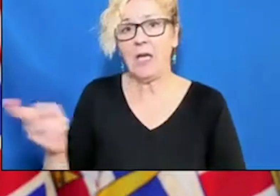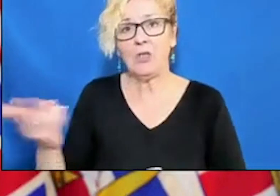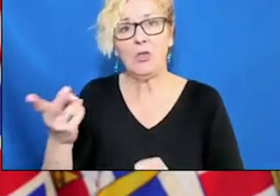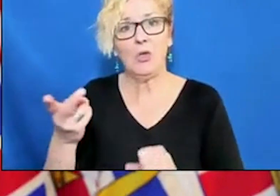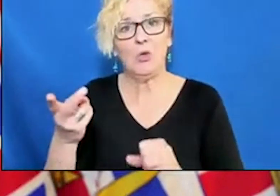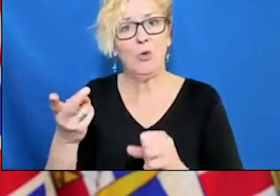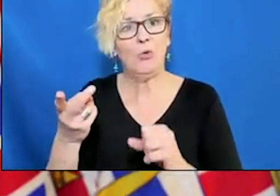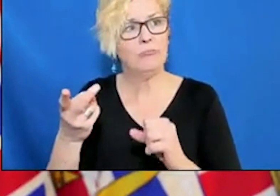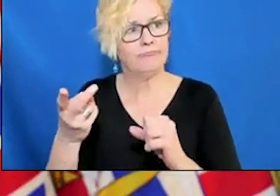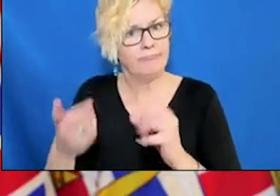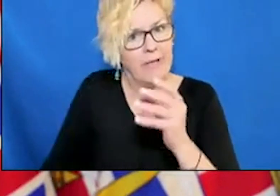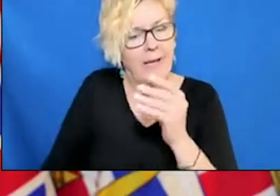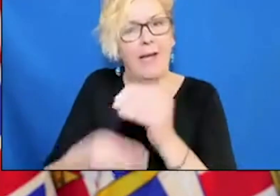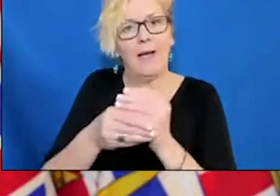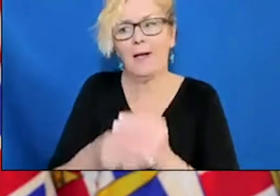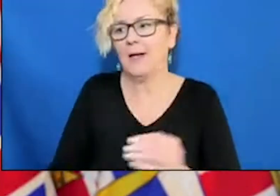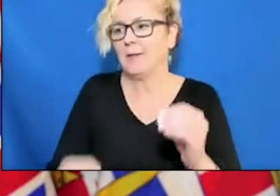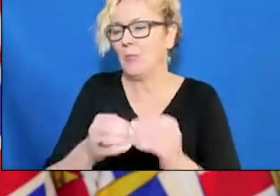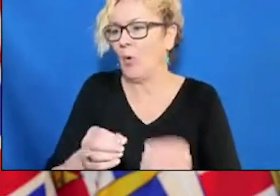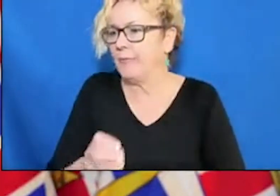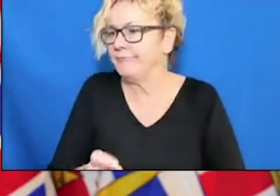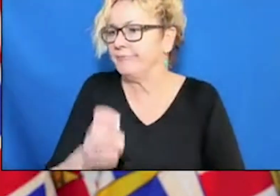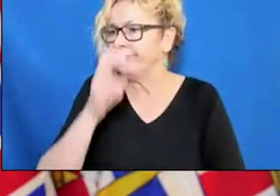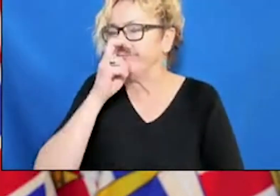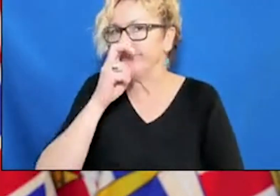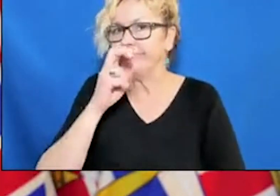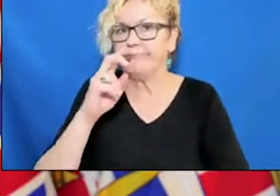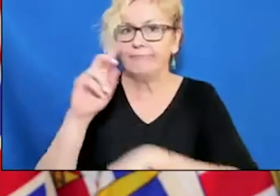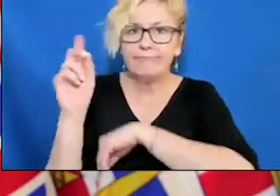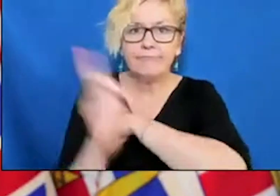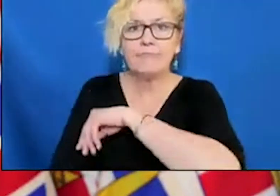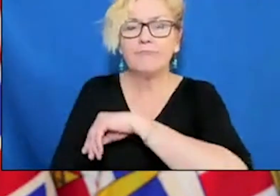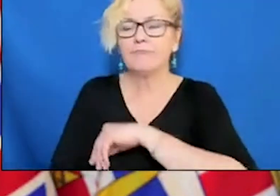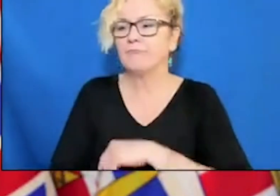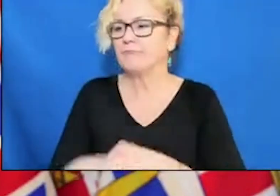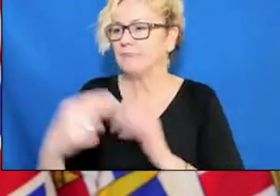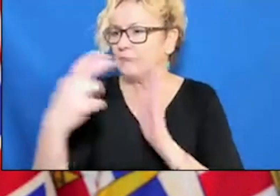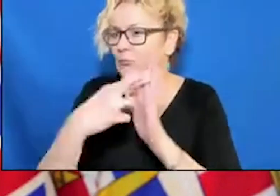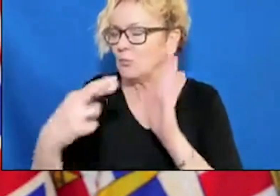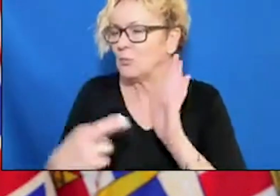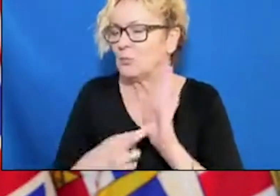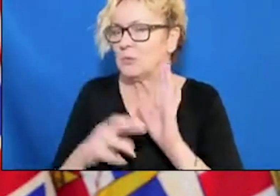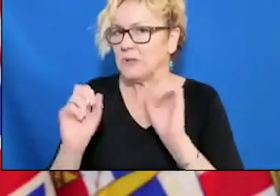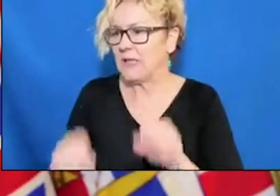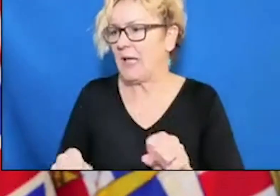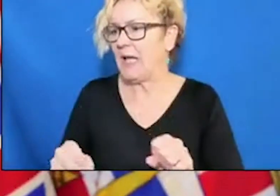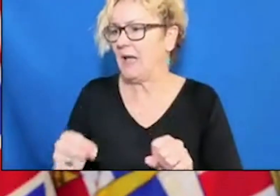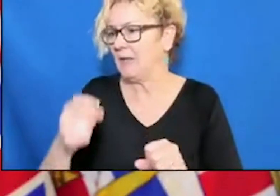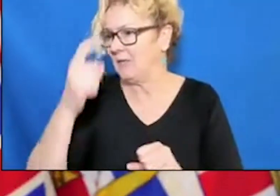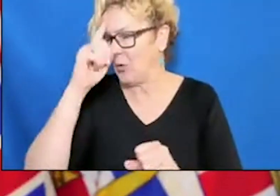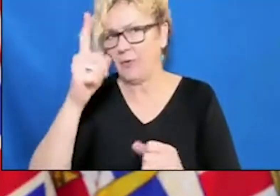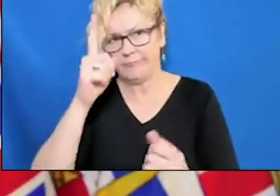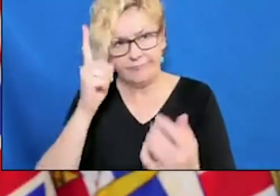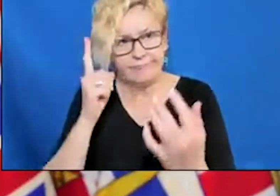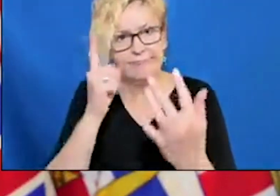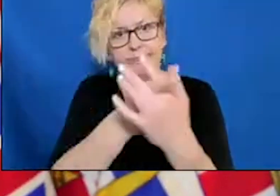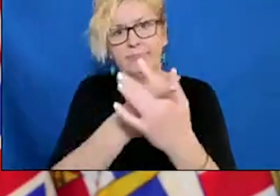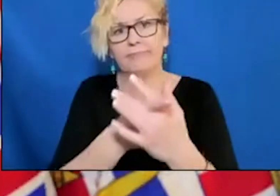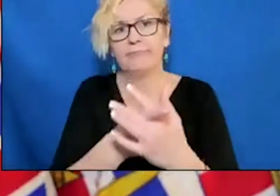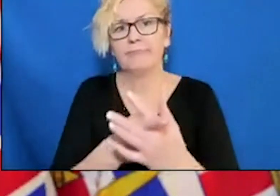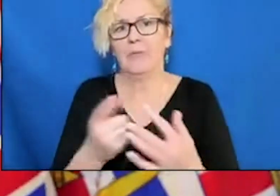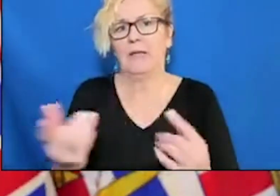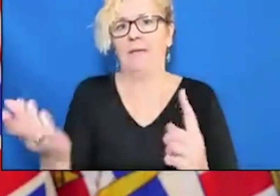make people get this message? Because it doesn't seem to be working right now. Yeah, there's a lot of different parts to it, and